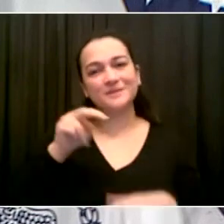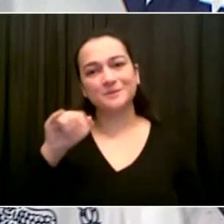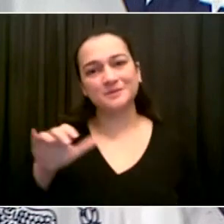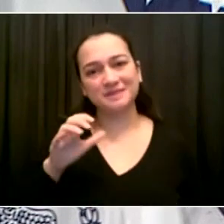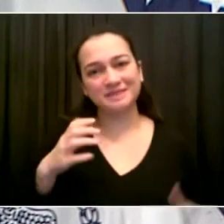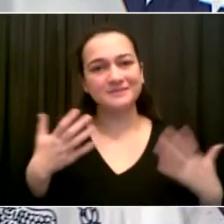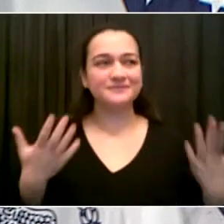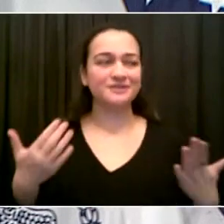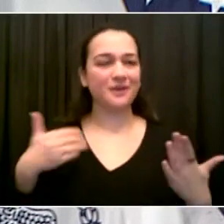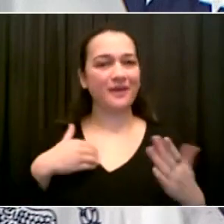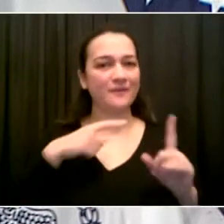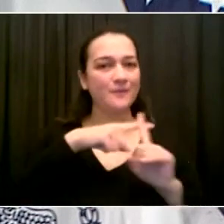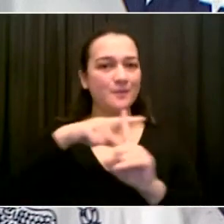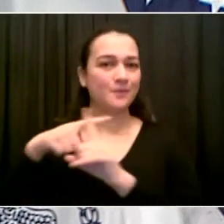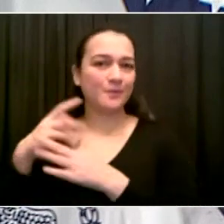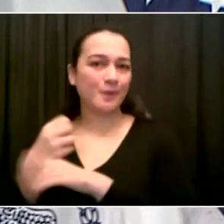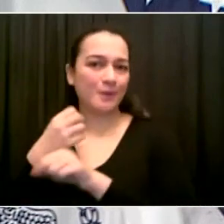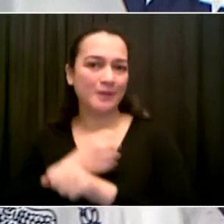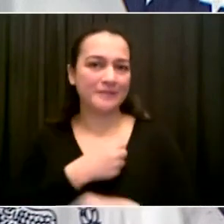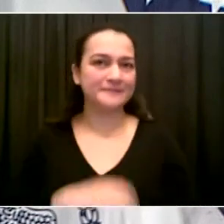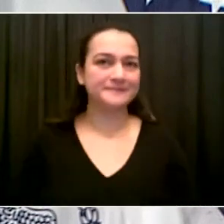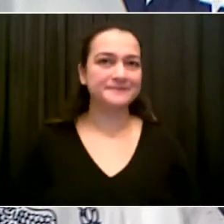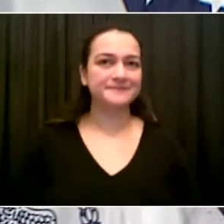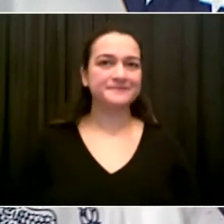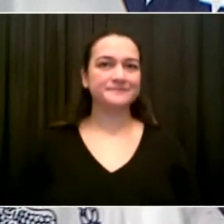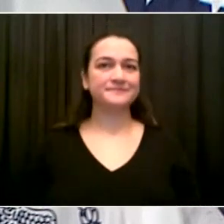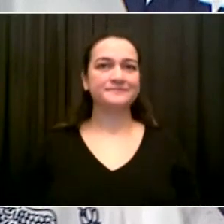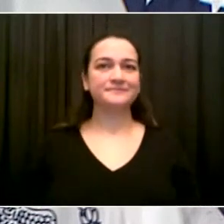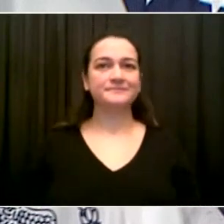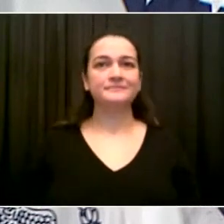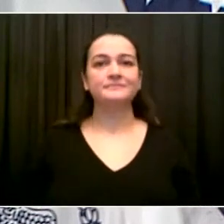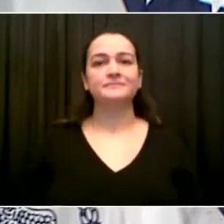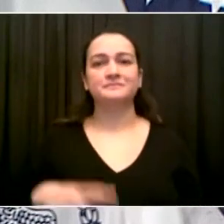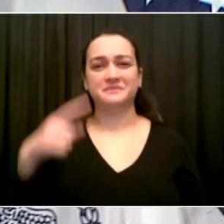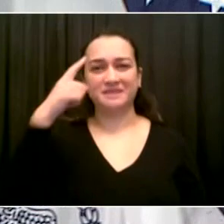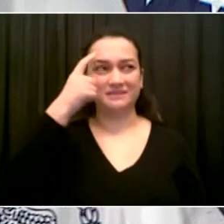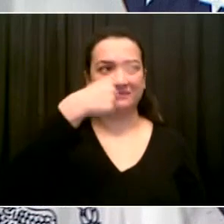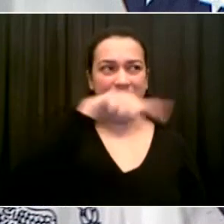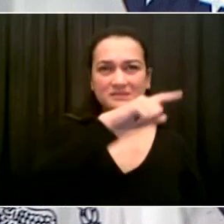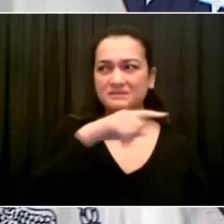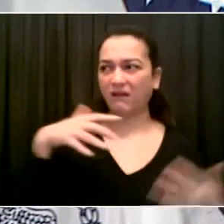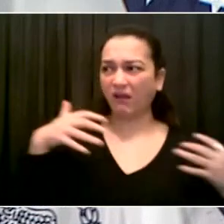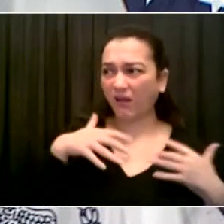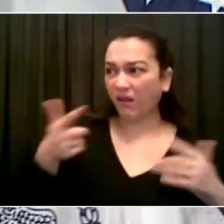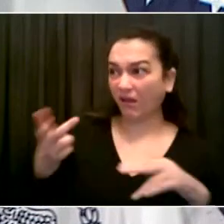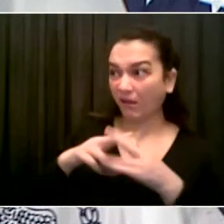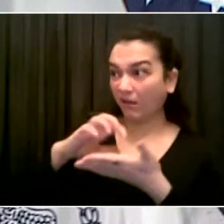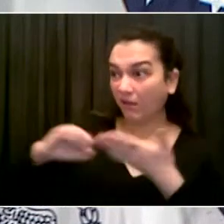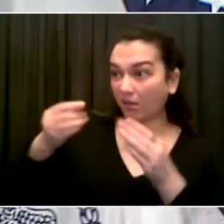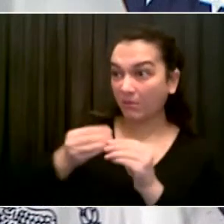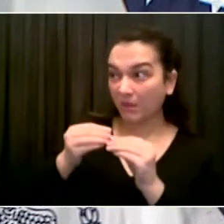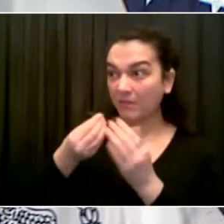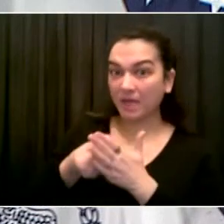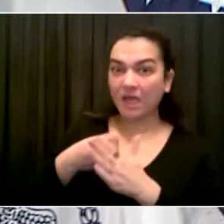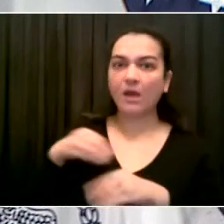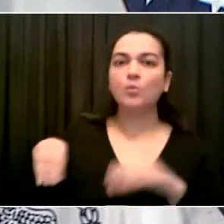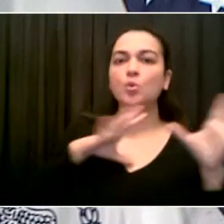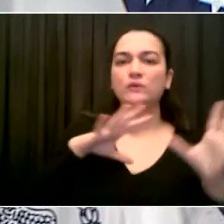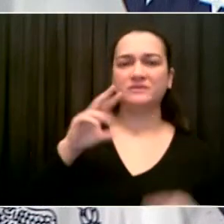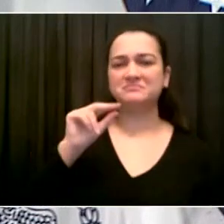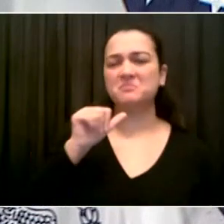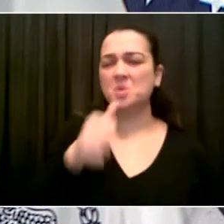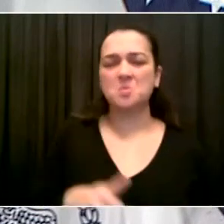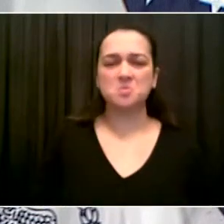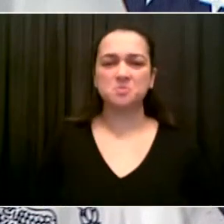predictions will not come true. Go ahead, Ravain. if taxes are raised in New York to making it the highest